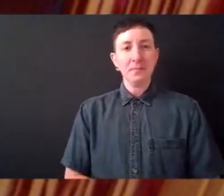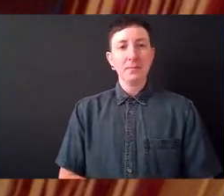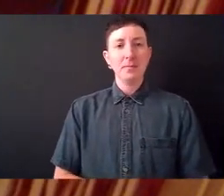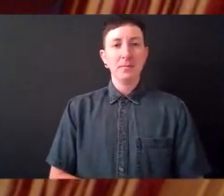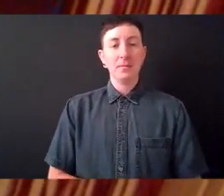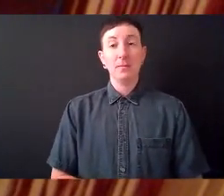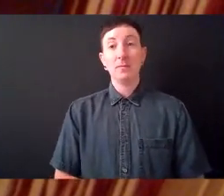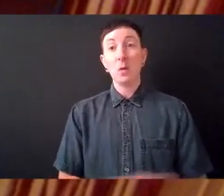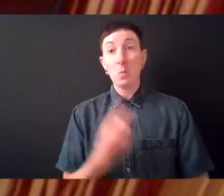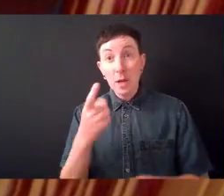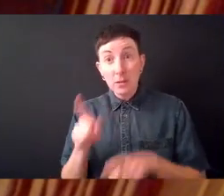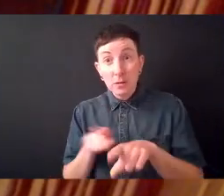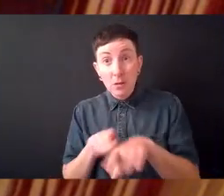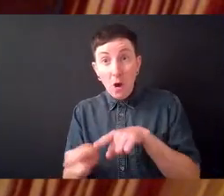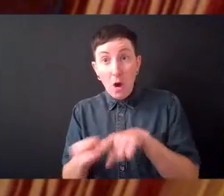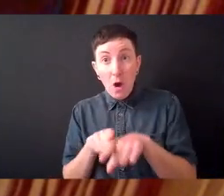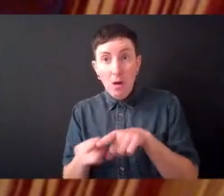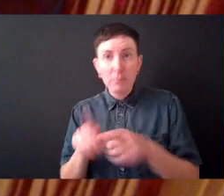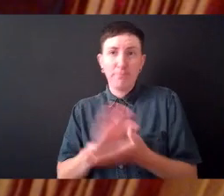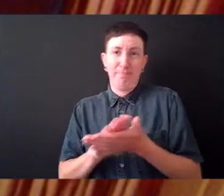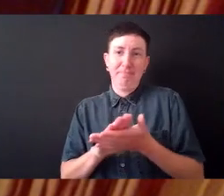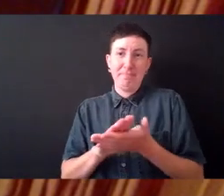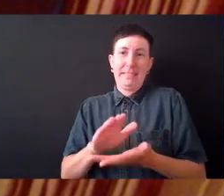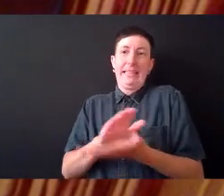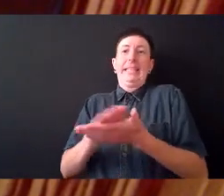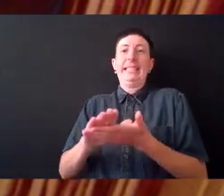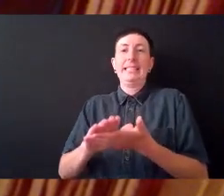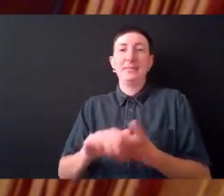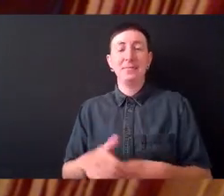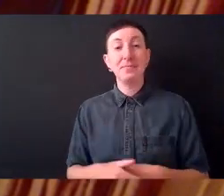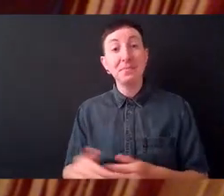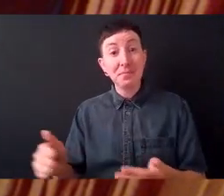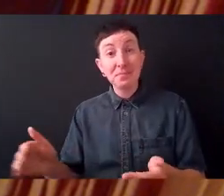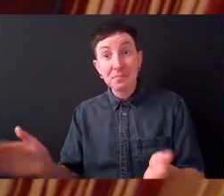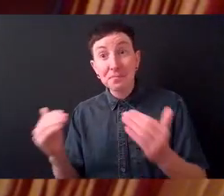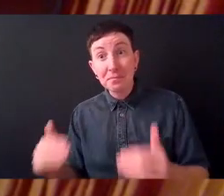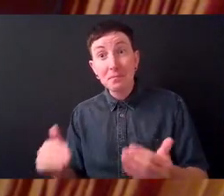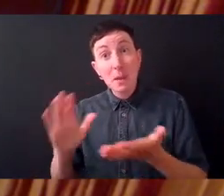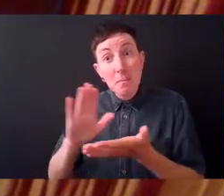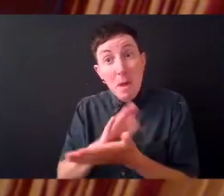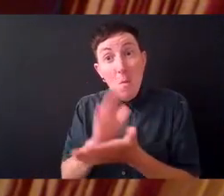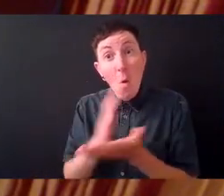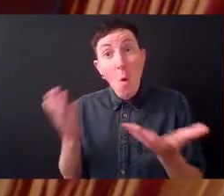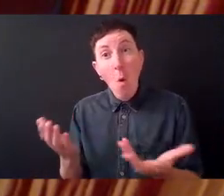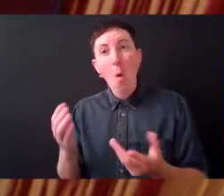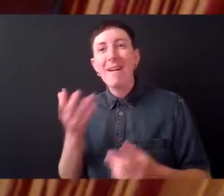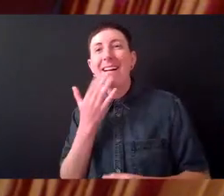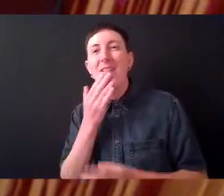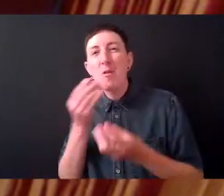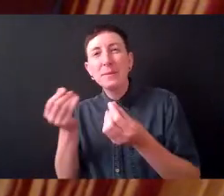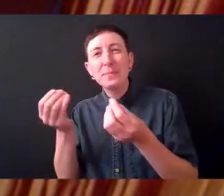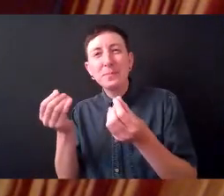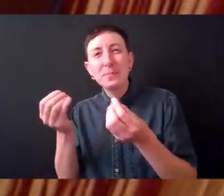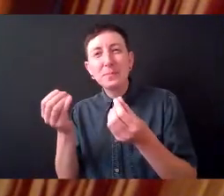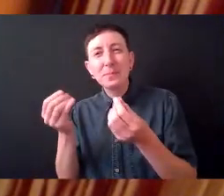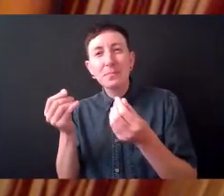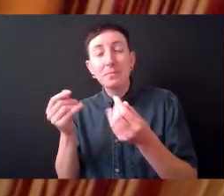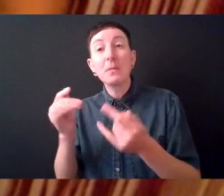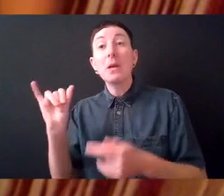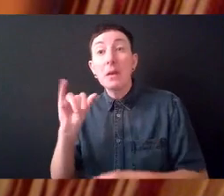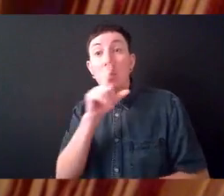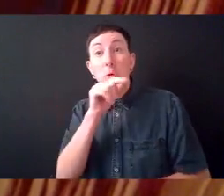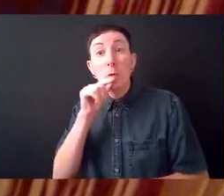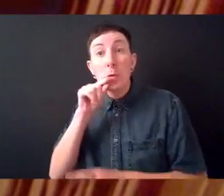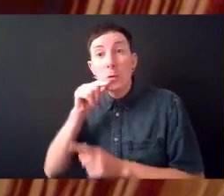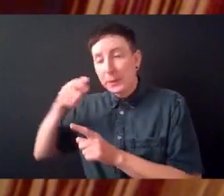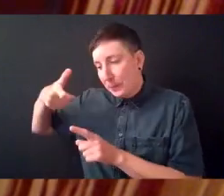preferably clean. You're going to need some felt or some paper. A glue gun will help you a lot.